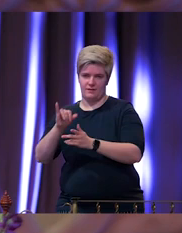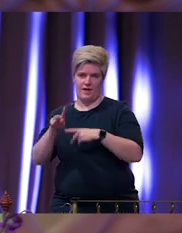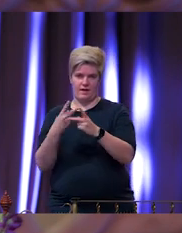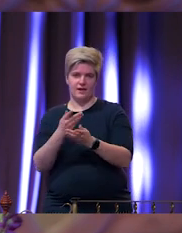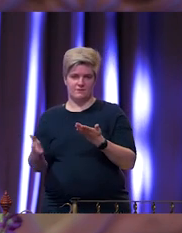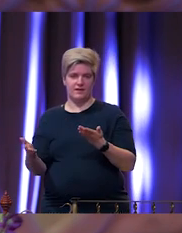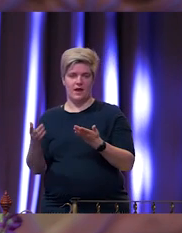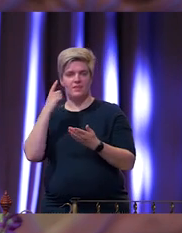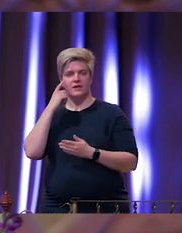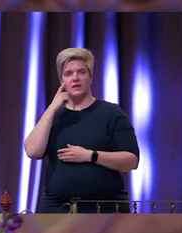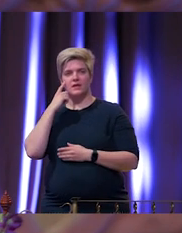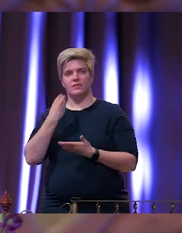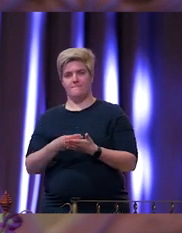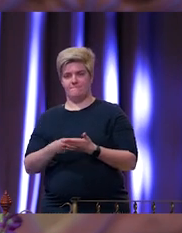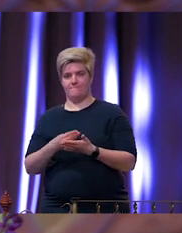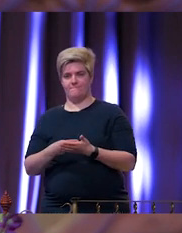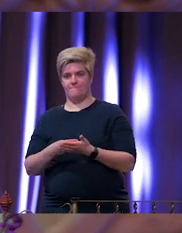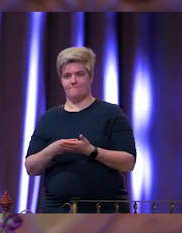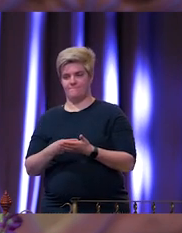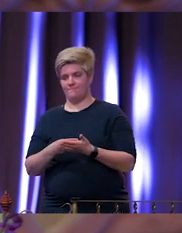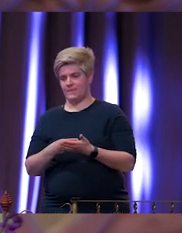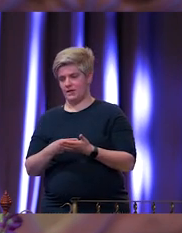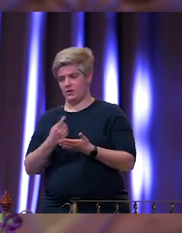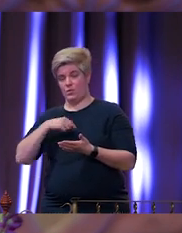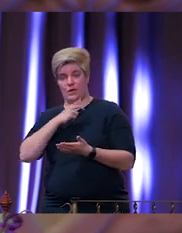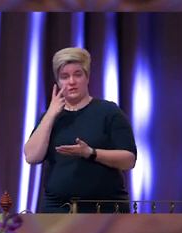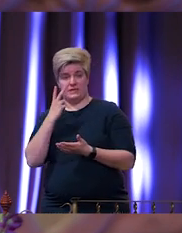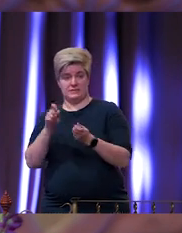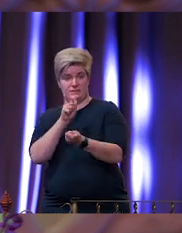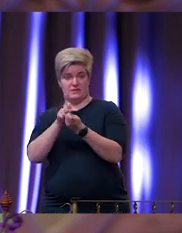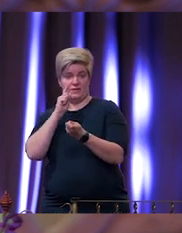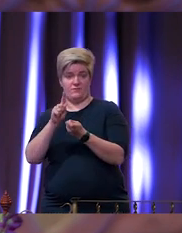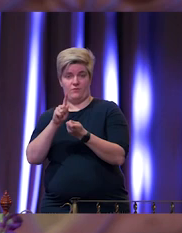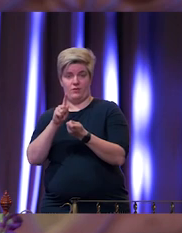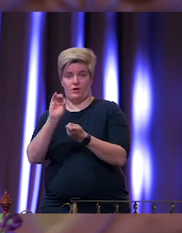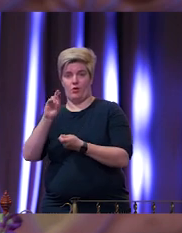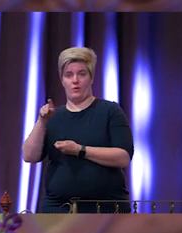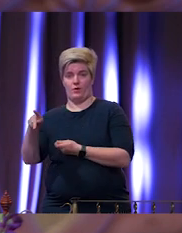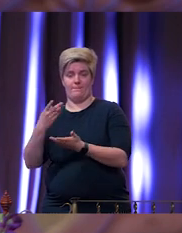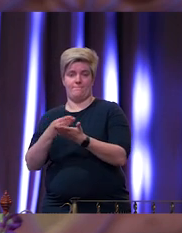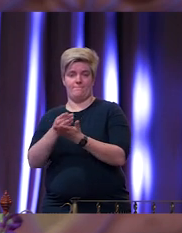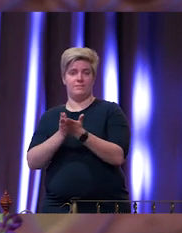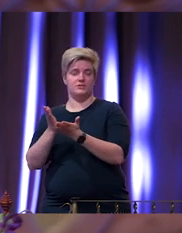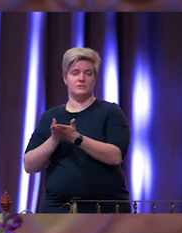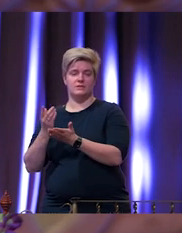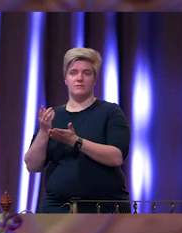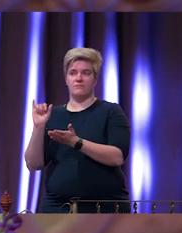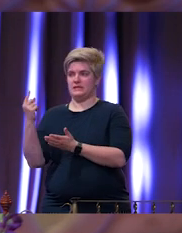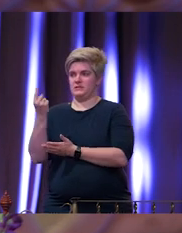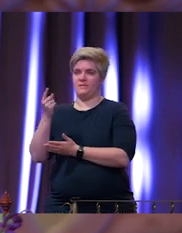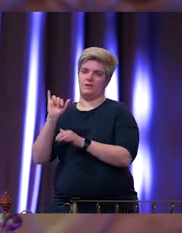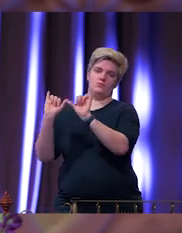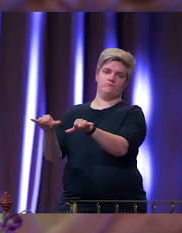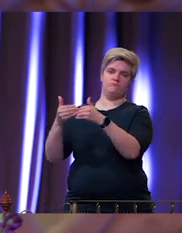think that the money and the influx of money that we're seeing specifically from the corporate budget is, you know, something that's here to stay. I